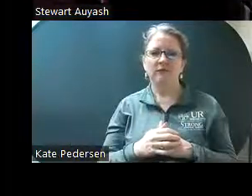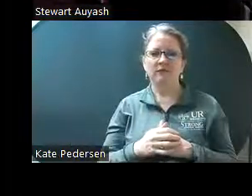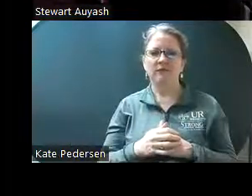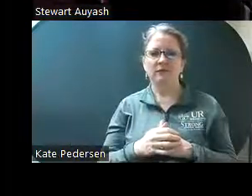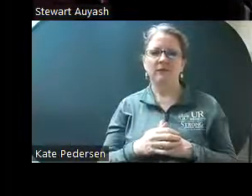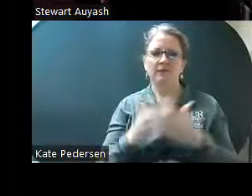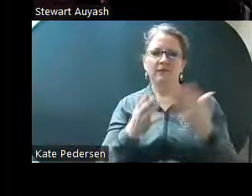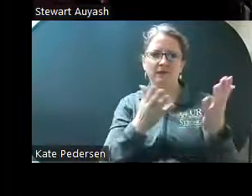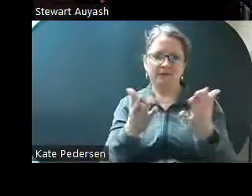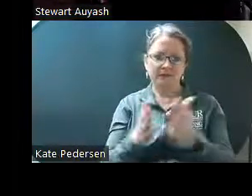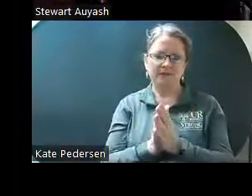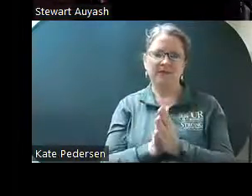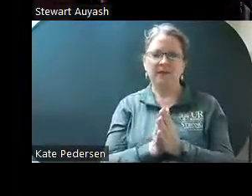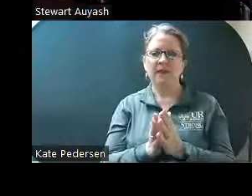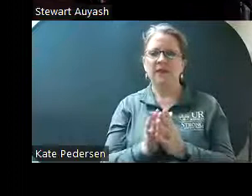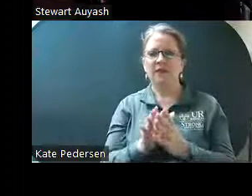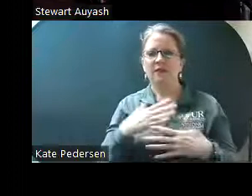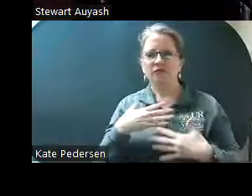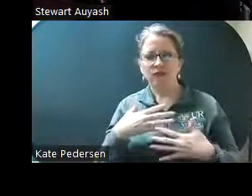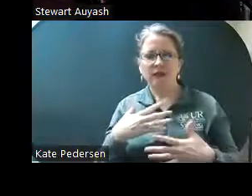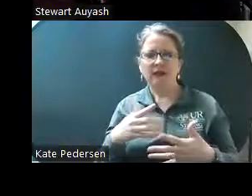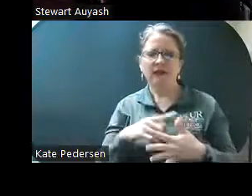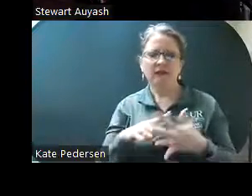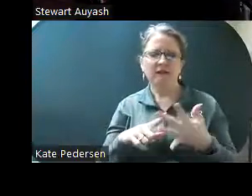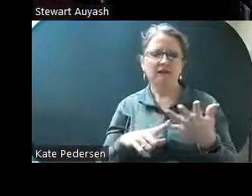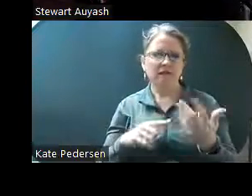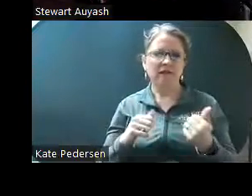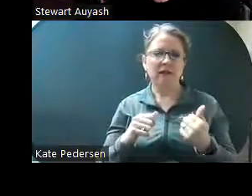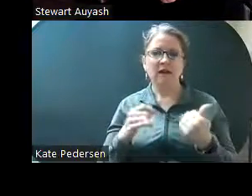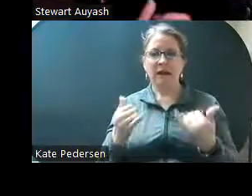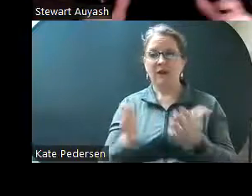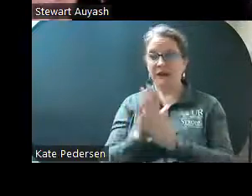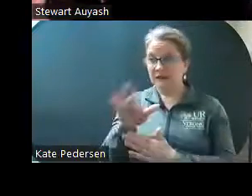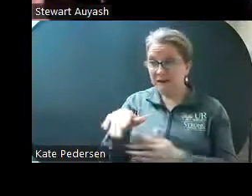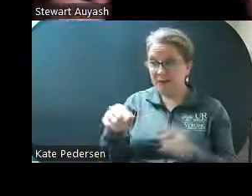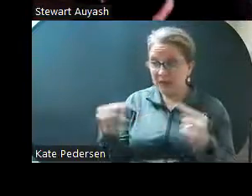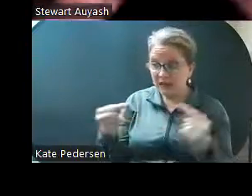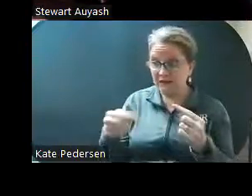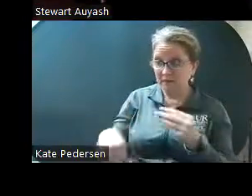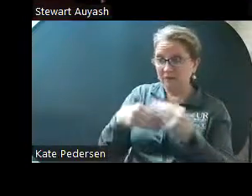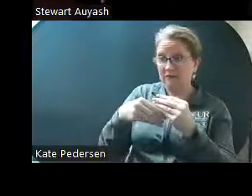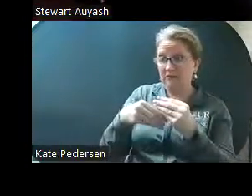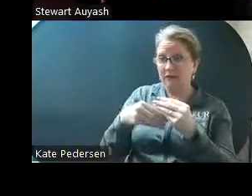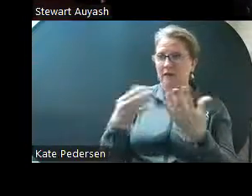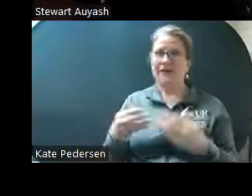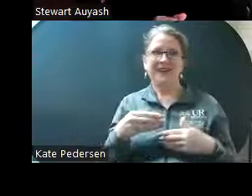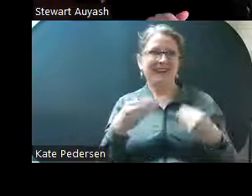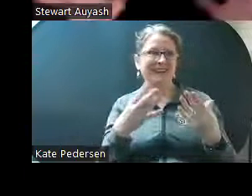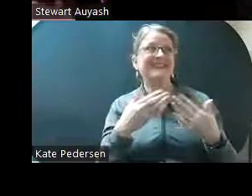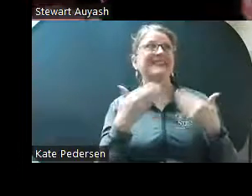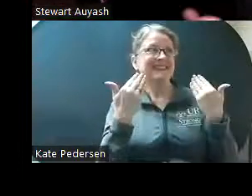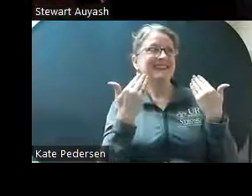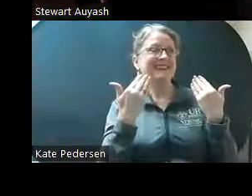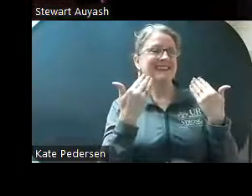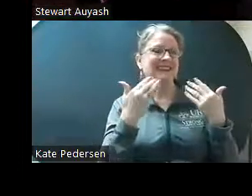rate, breathing rate. Now they were going to ask you, do you have any pain? And maybe they give you the smiling face list, or they